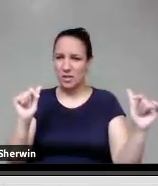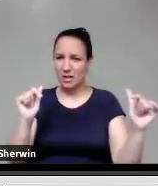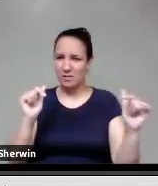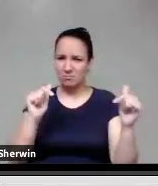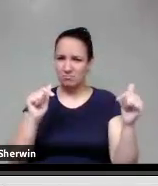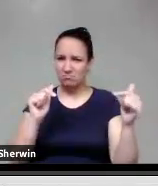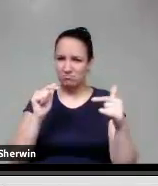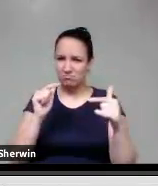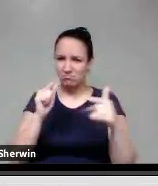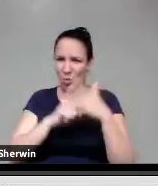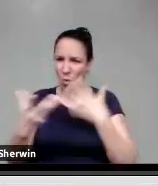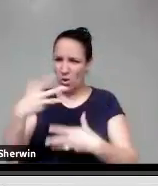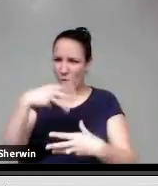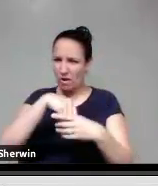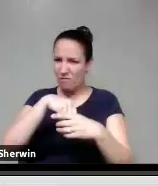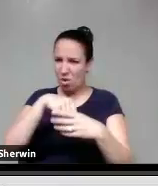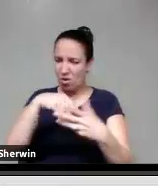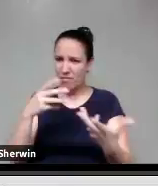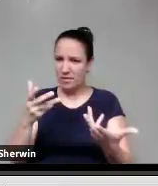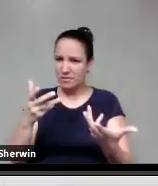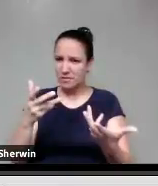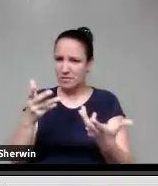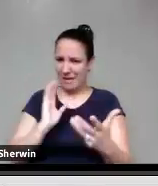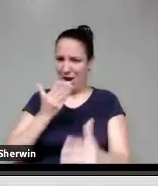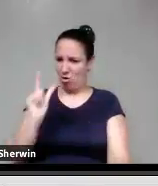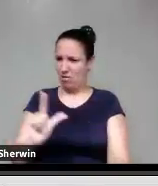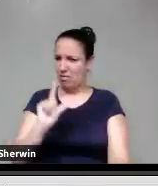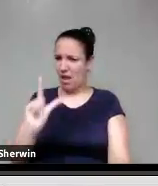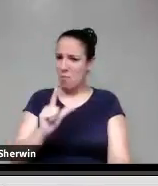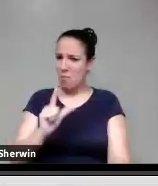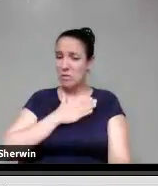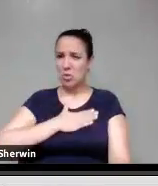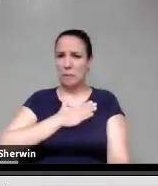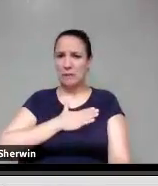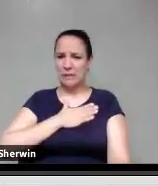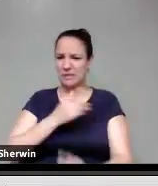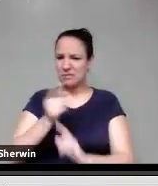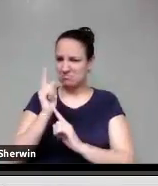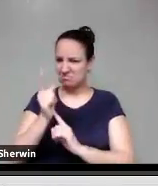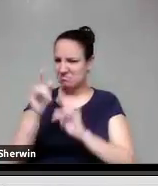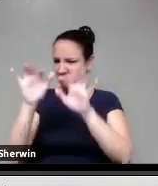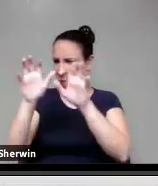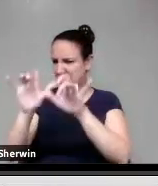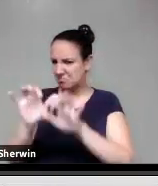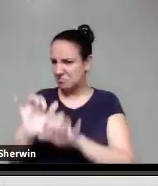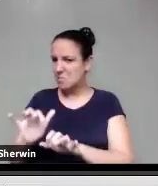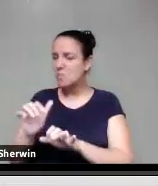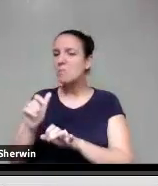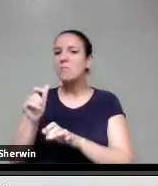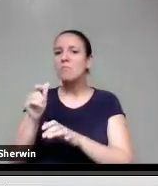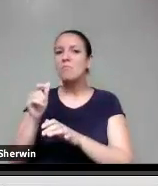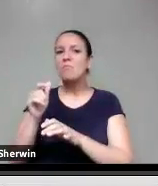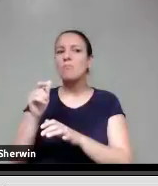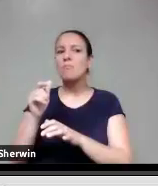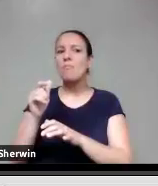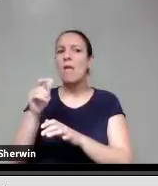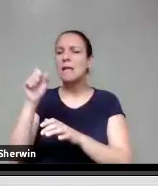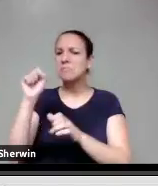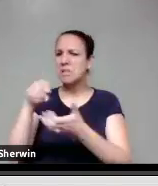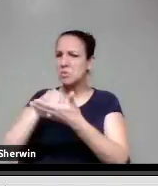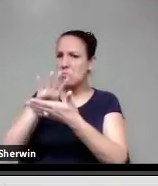libraries. So would you just take a second and type into the chat box one of the topics that we've covered in the last couple of